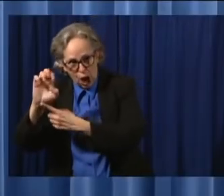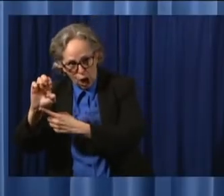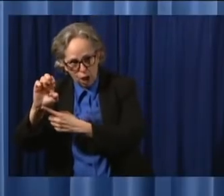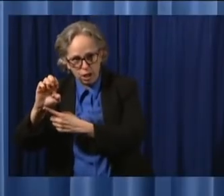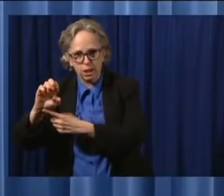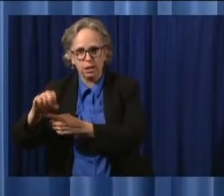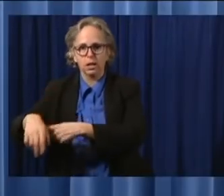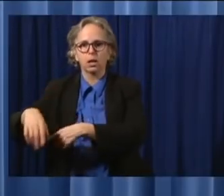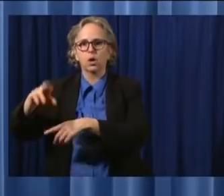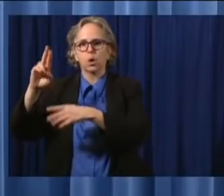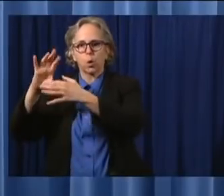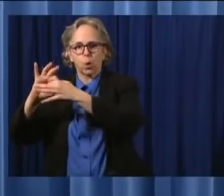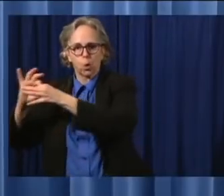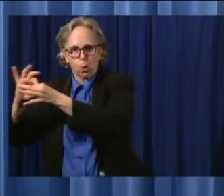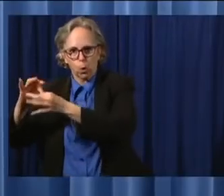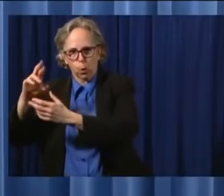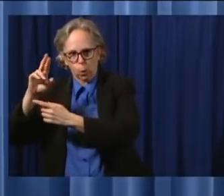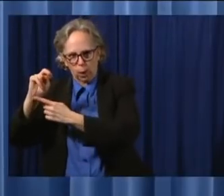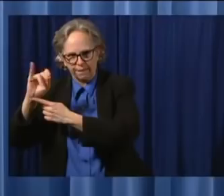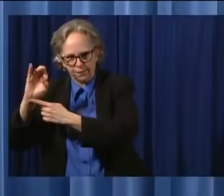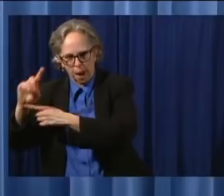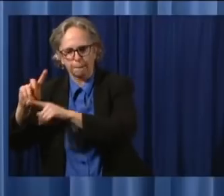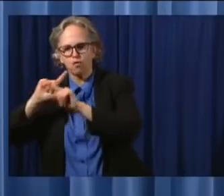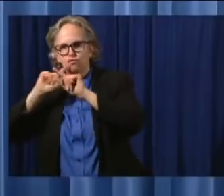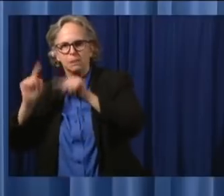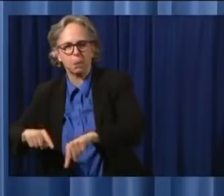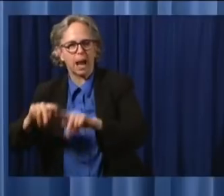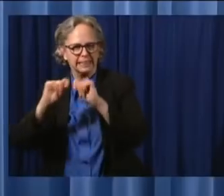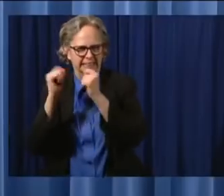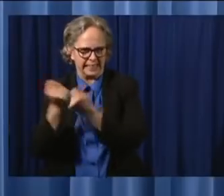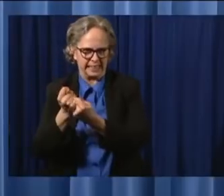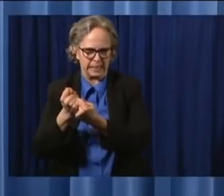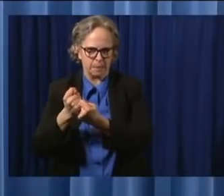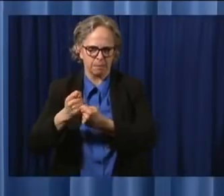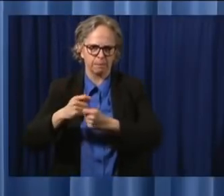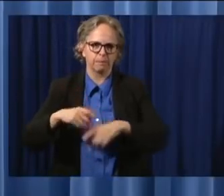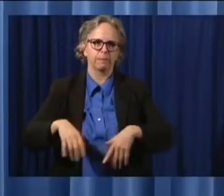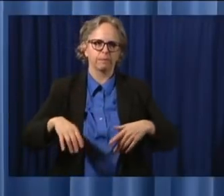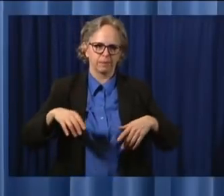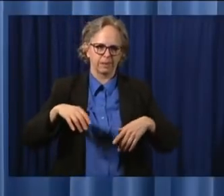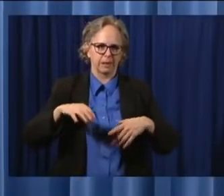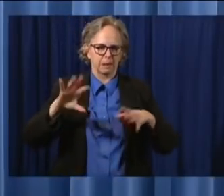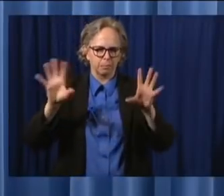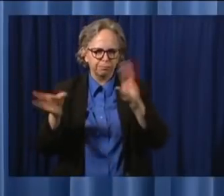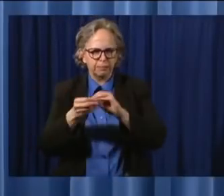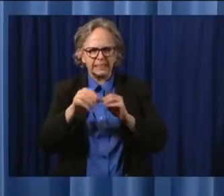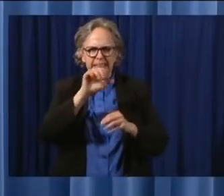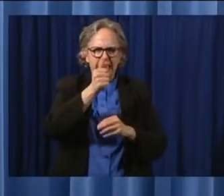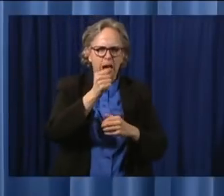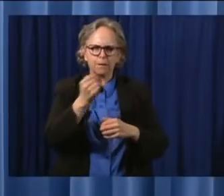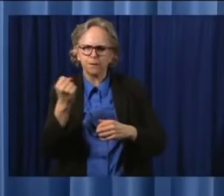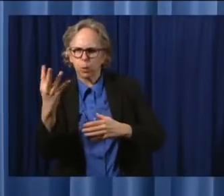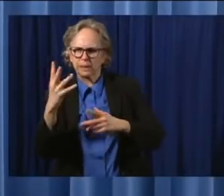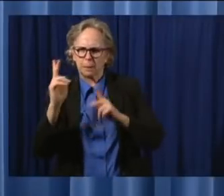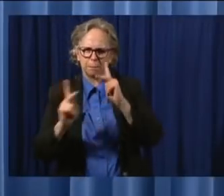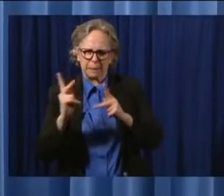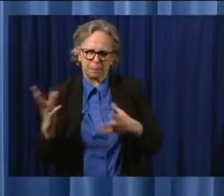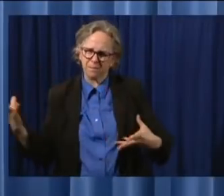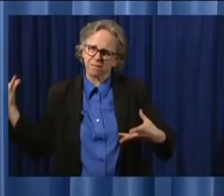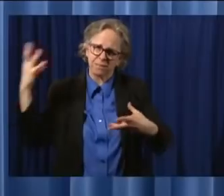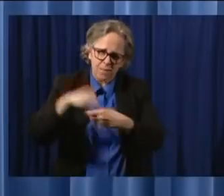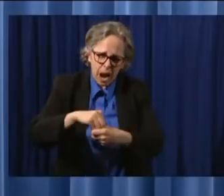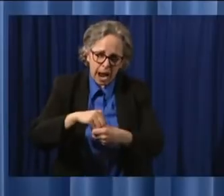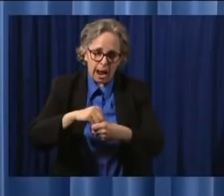These will consist of, I believe, 10 members. Will be up to 14 different teams. They will